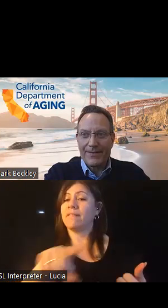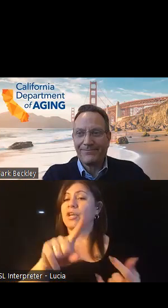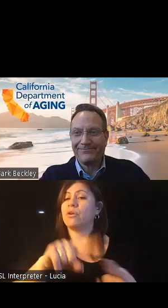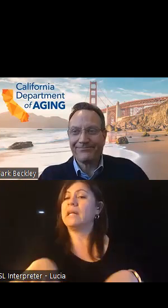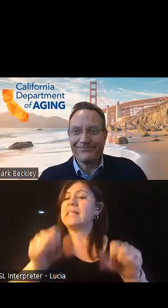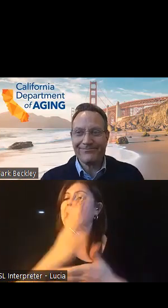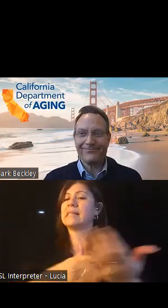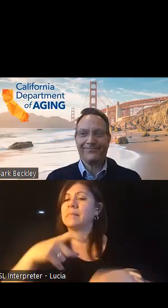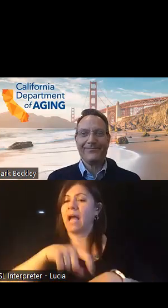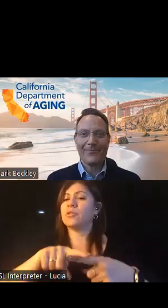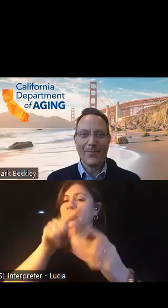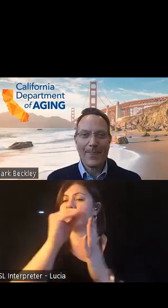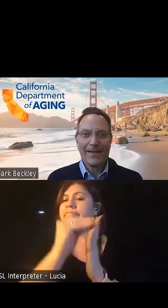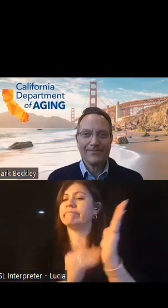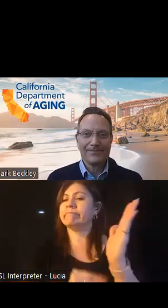some comments.